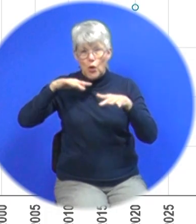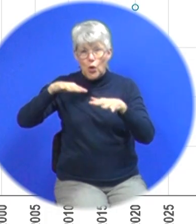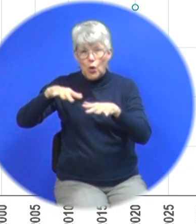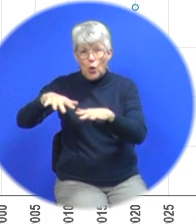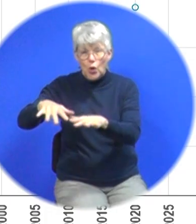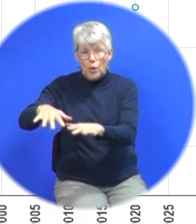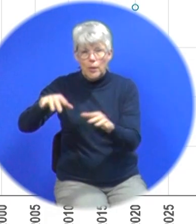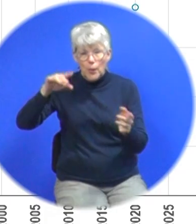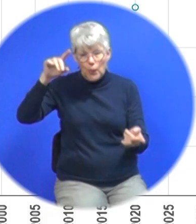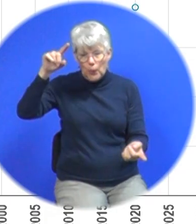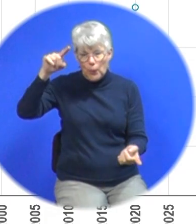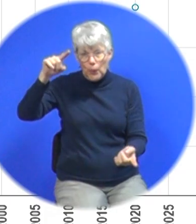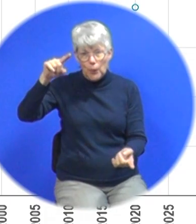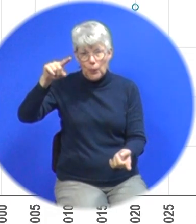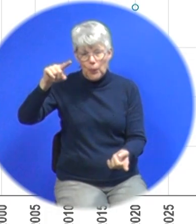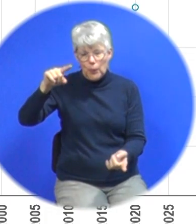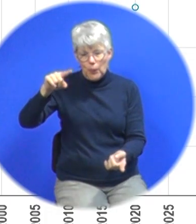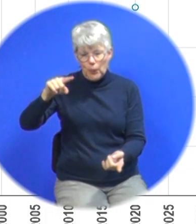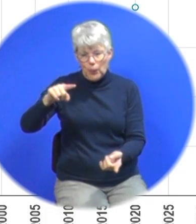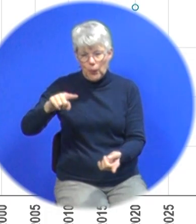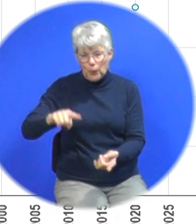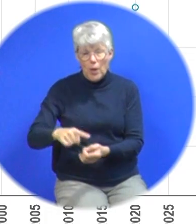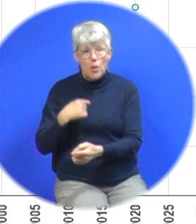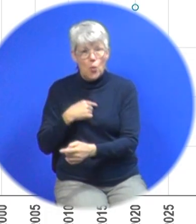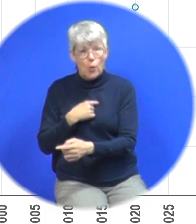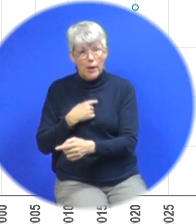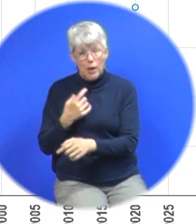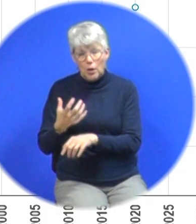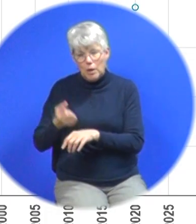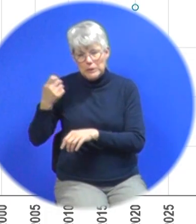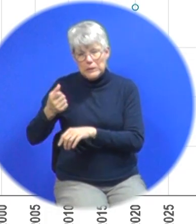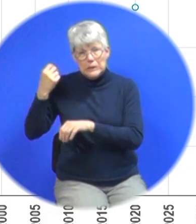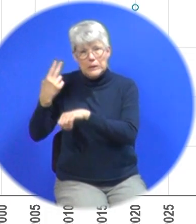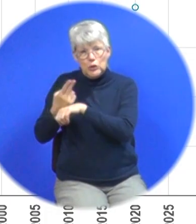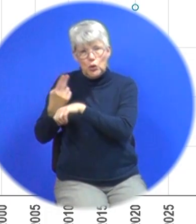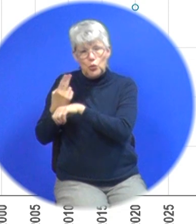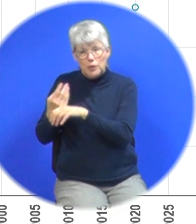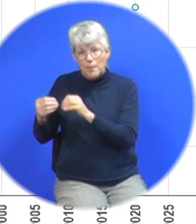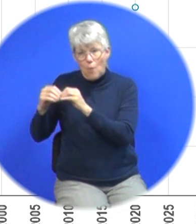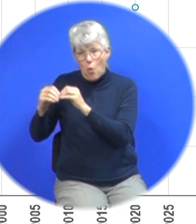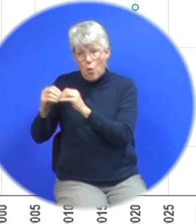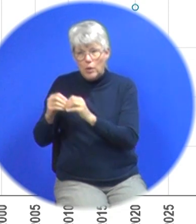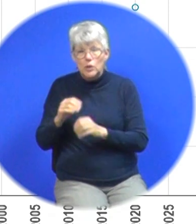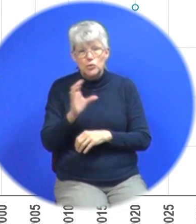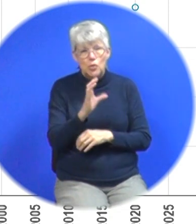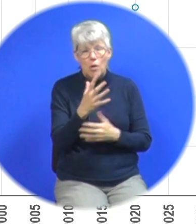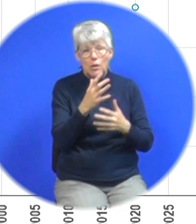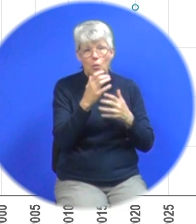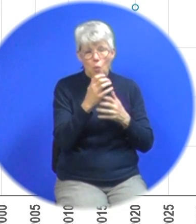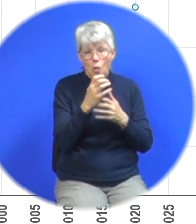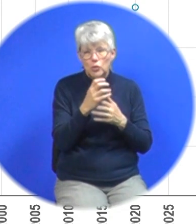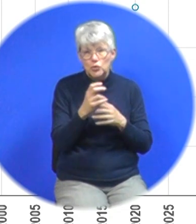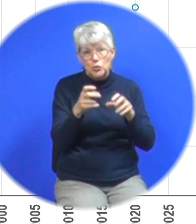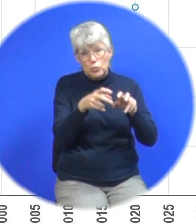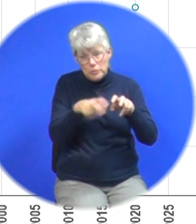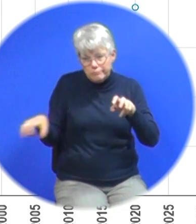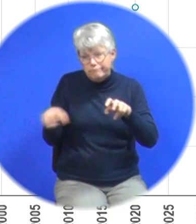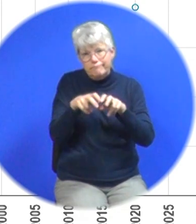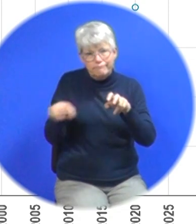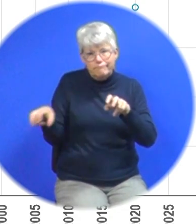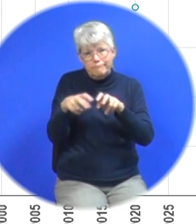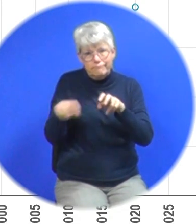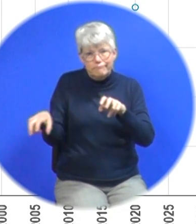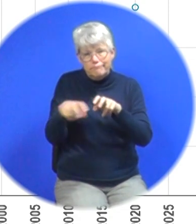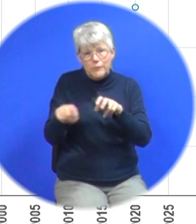half century. So we're using more of the water, and Charlotte wants to transfer more water out of the Catawba River Basin at the